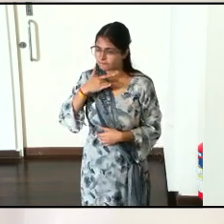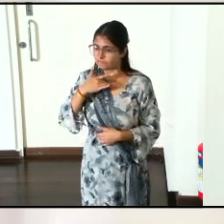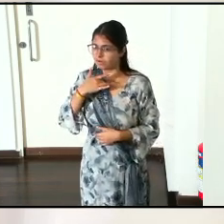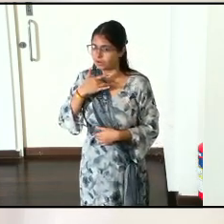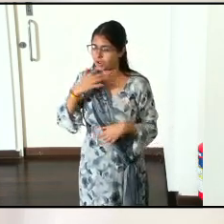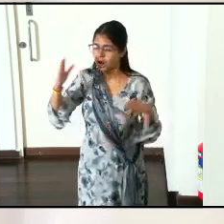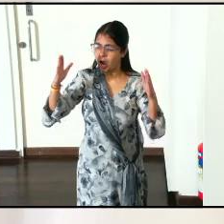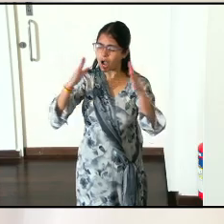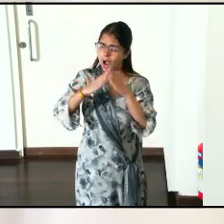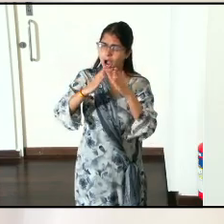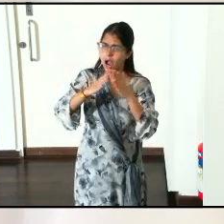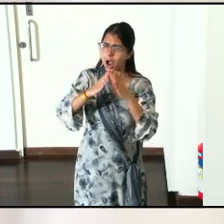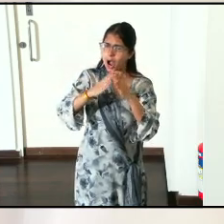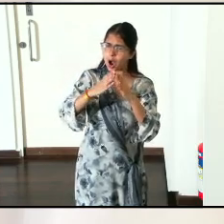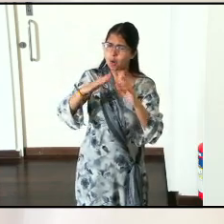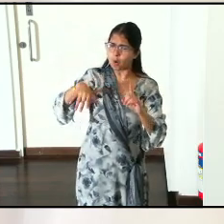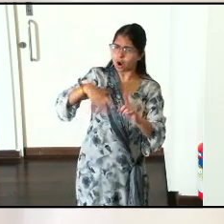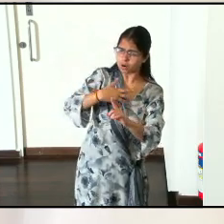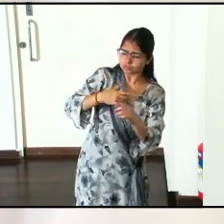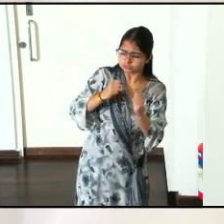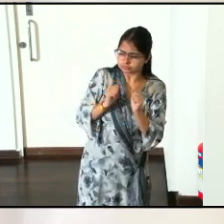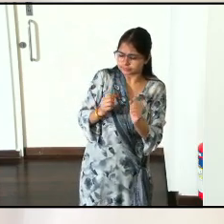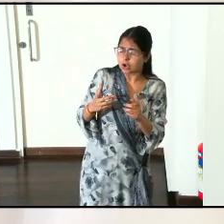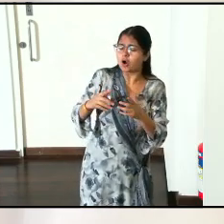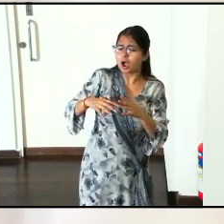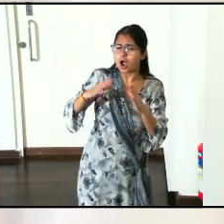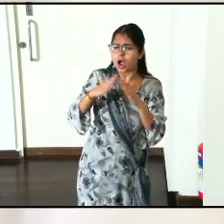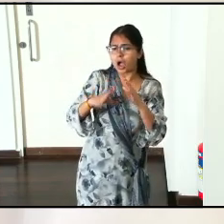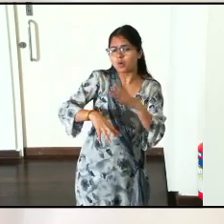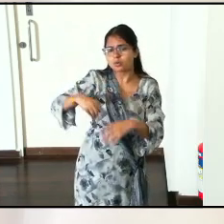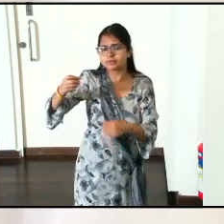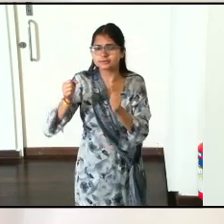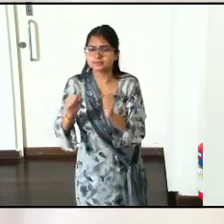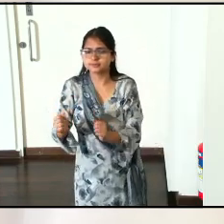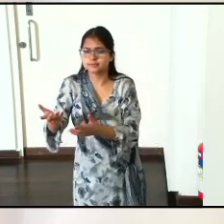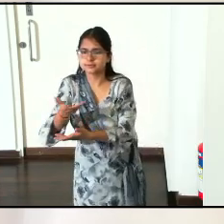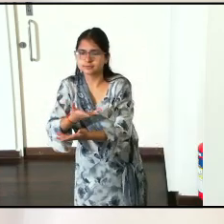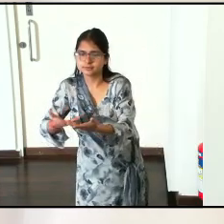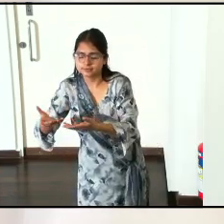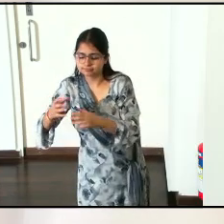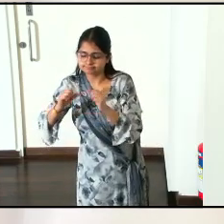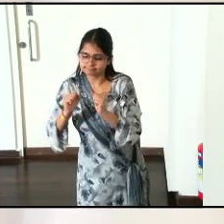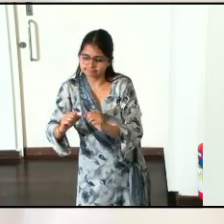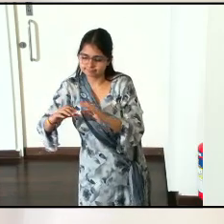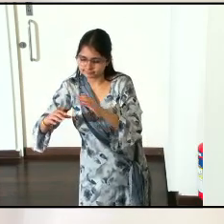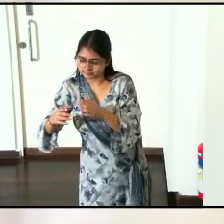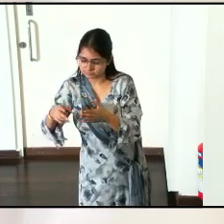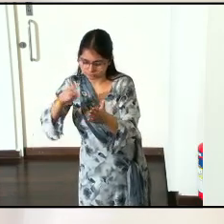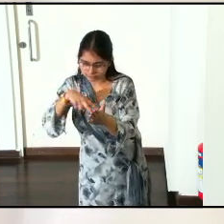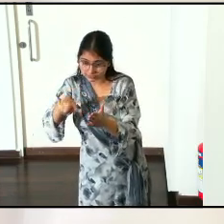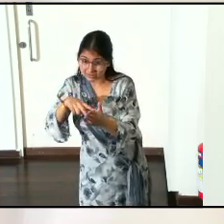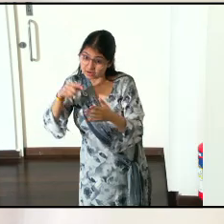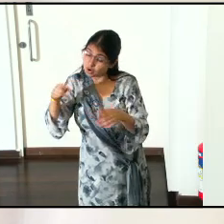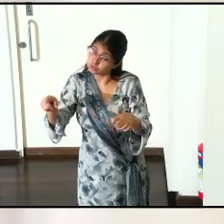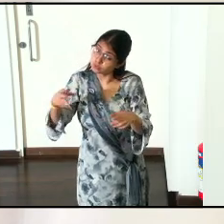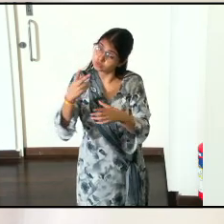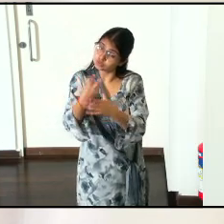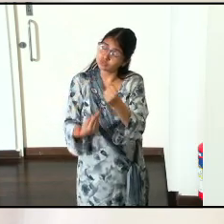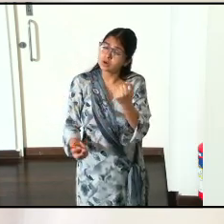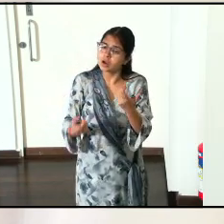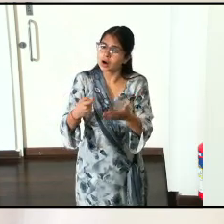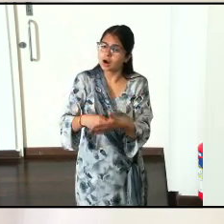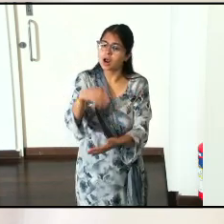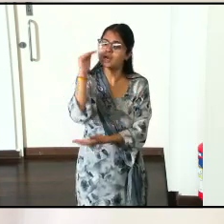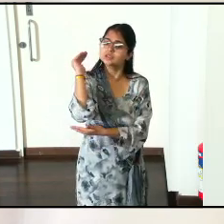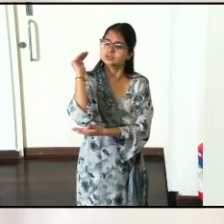behind and the women outside, sitting outside and reading together. And they're both from Rajasthan. Now, the tragedy of the kinds of